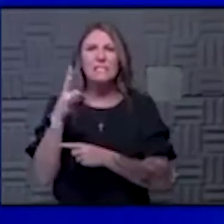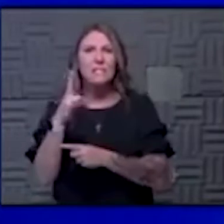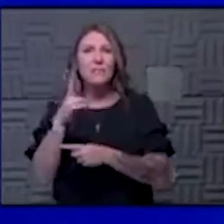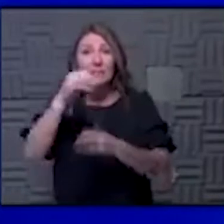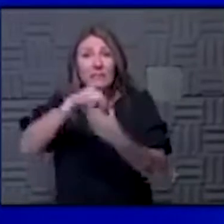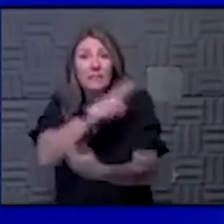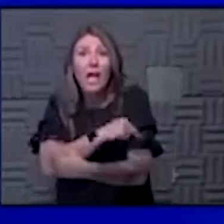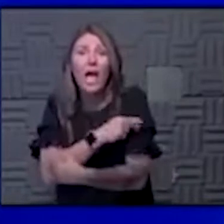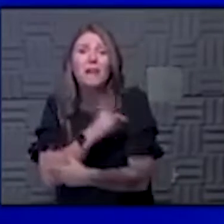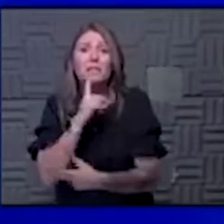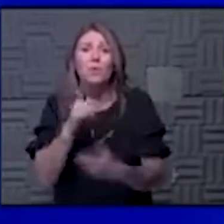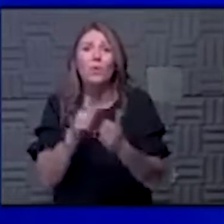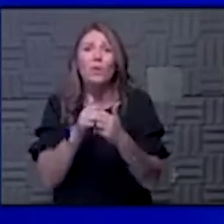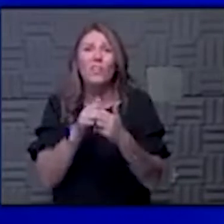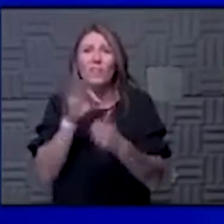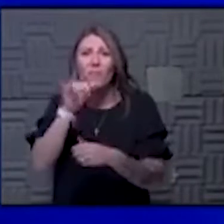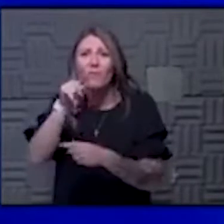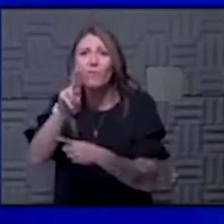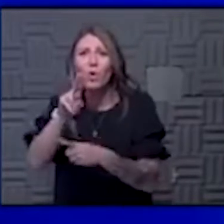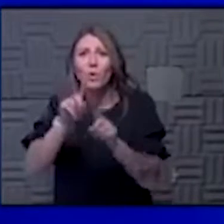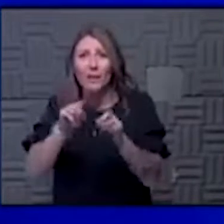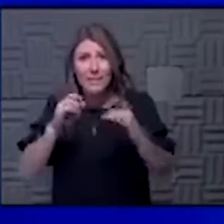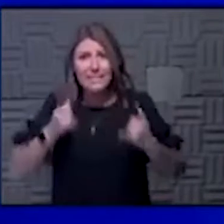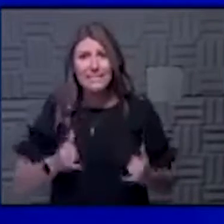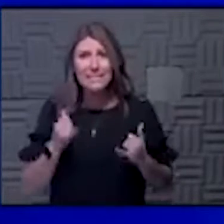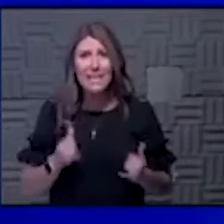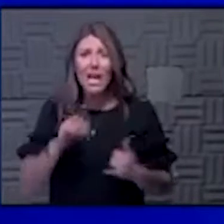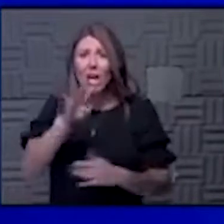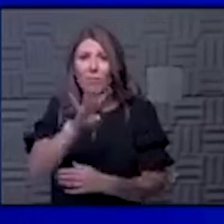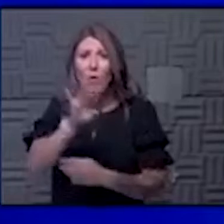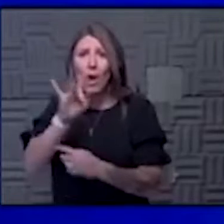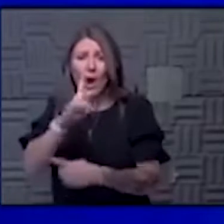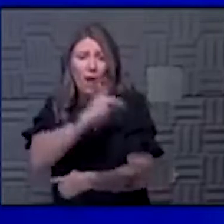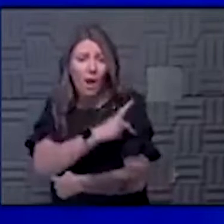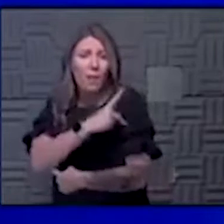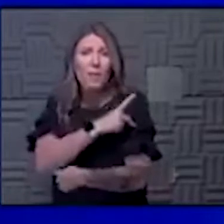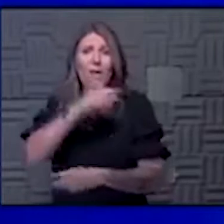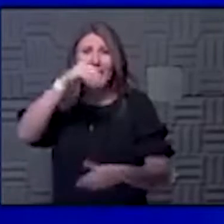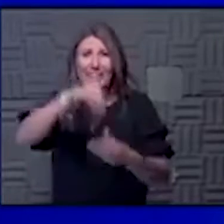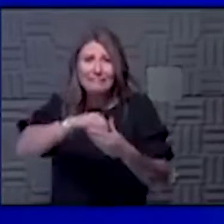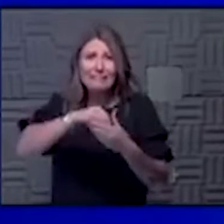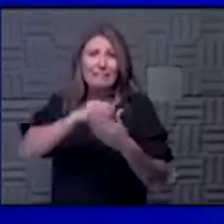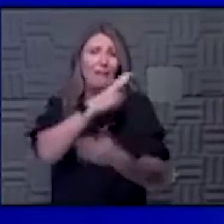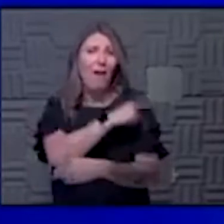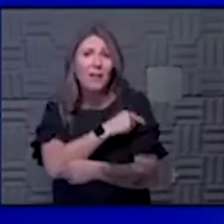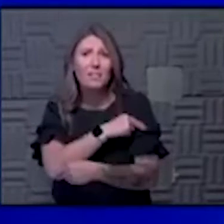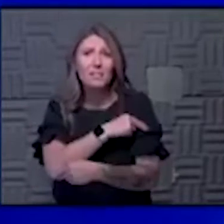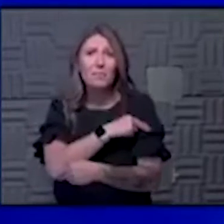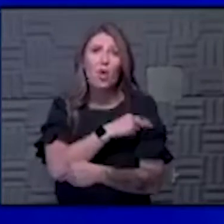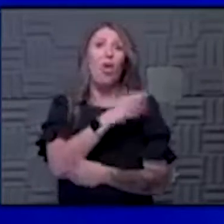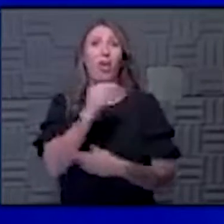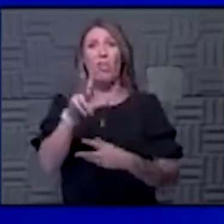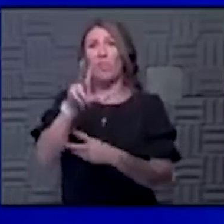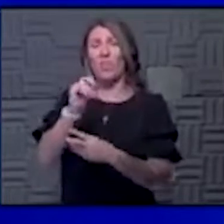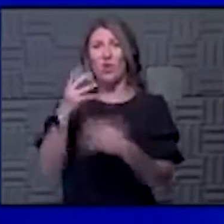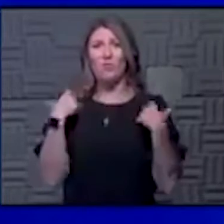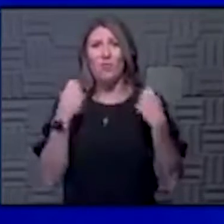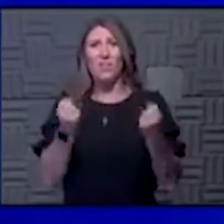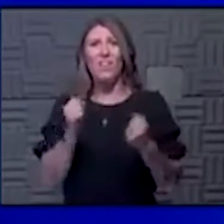influenza. And today we have 48 COVID patients in the hospital, and we have another 30 recovering. So that's 78 people here with